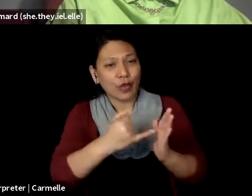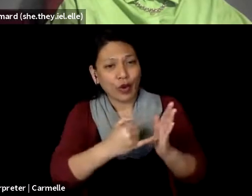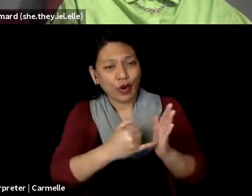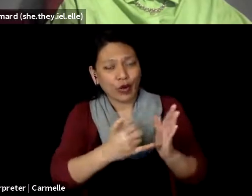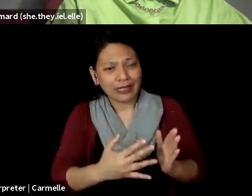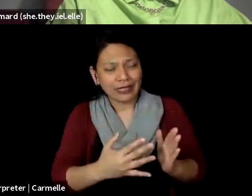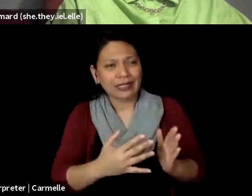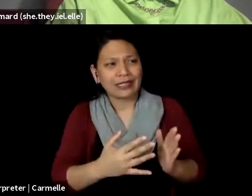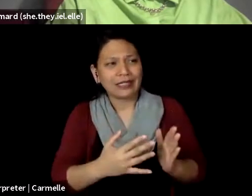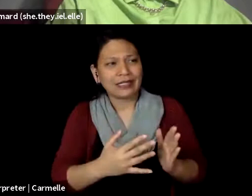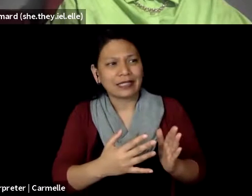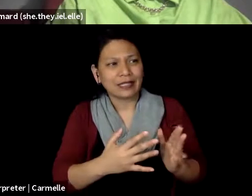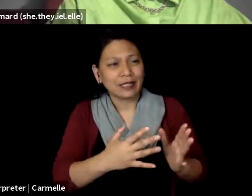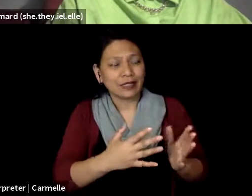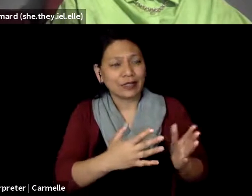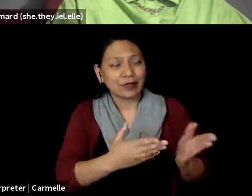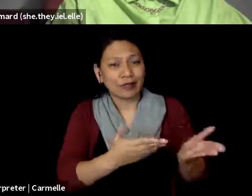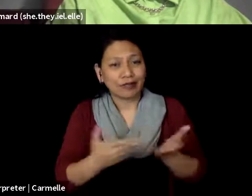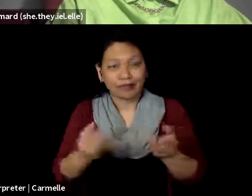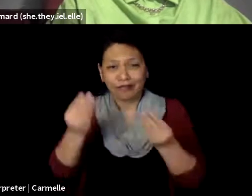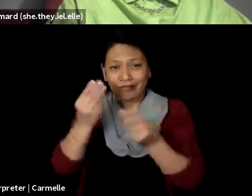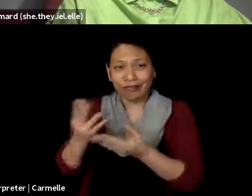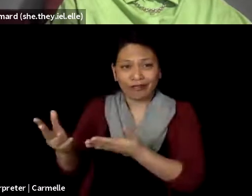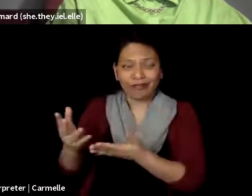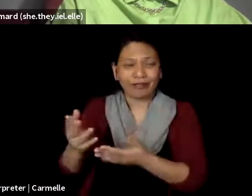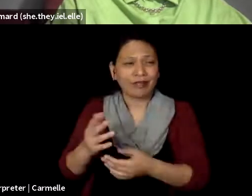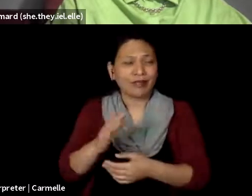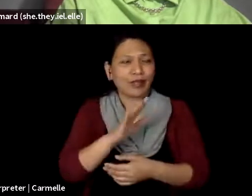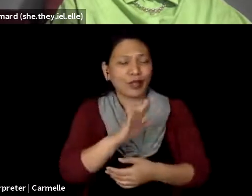their non-negotiables and